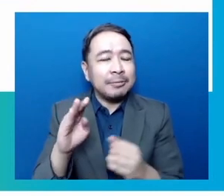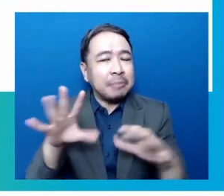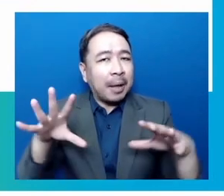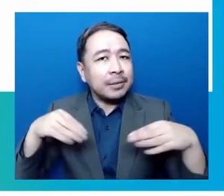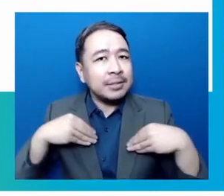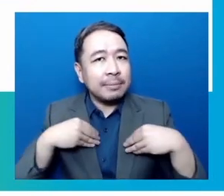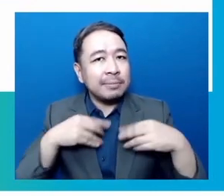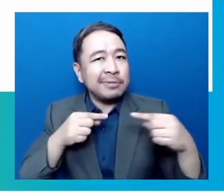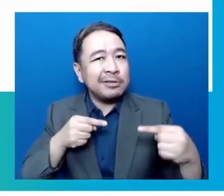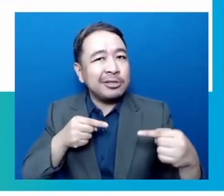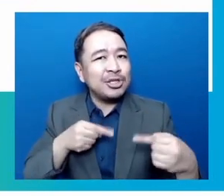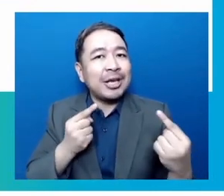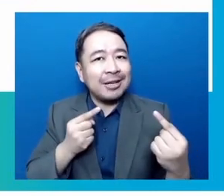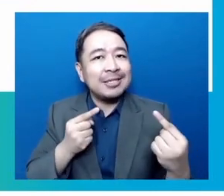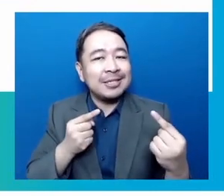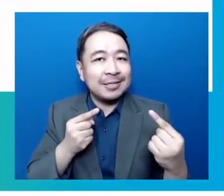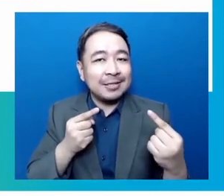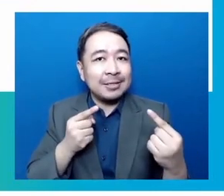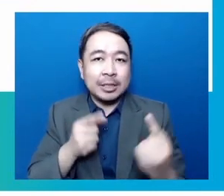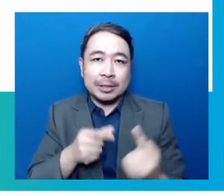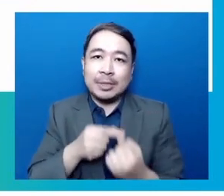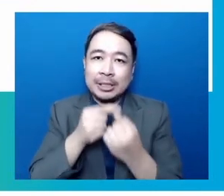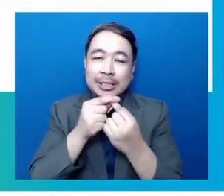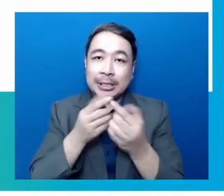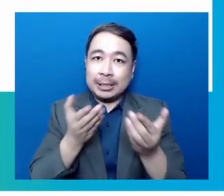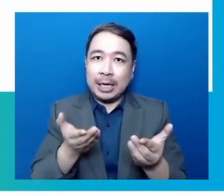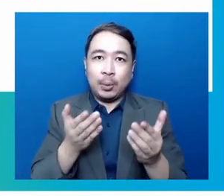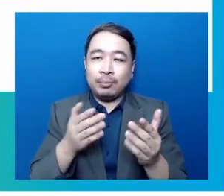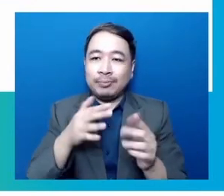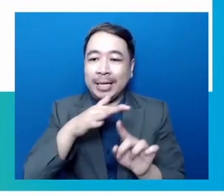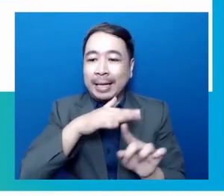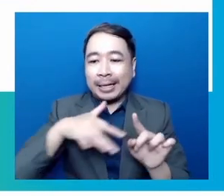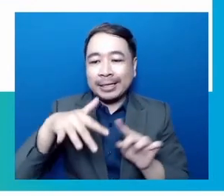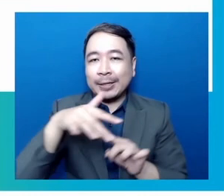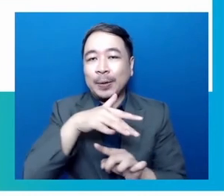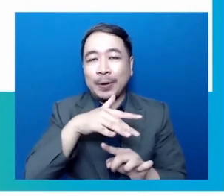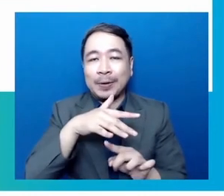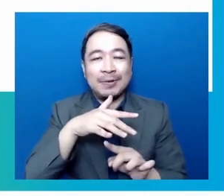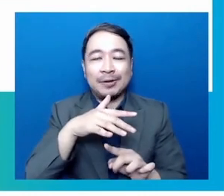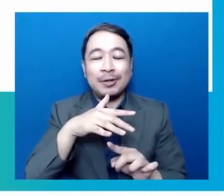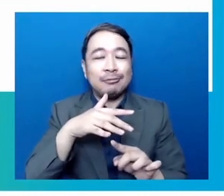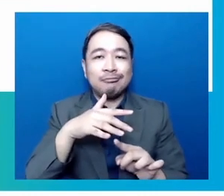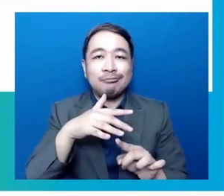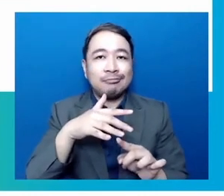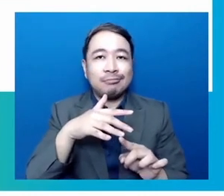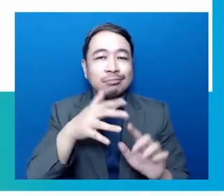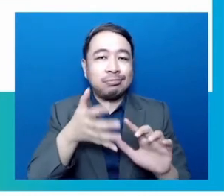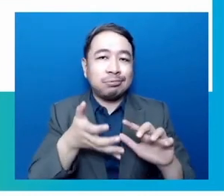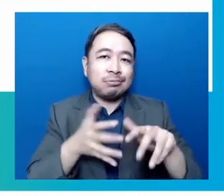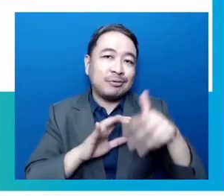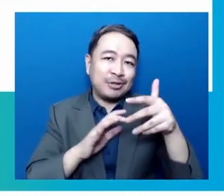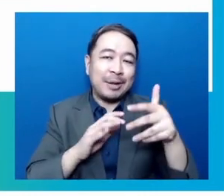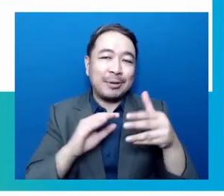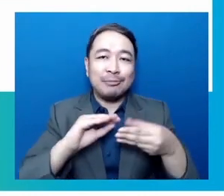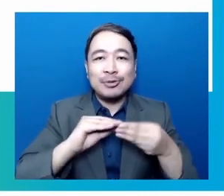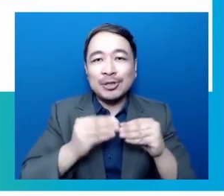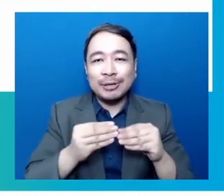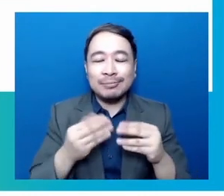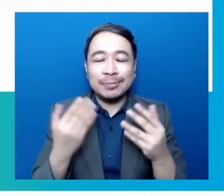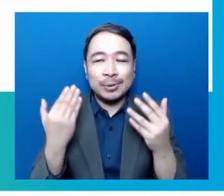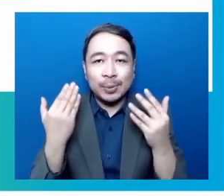of climate change. This I can tell you, this I can guarantee you. Again, I can't guarantee